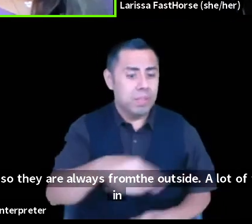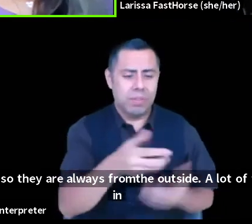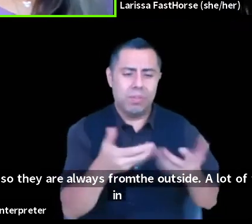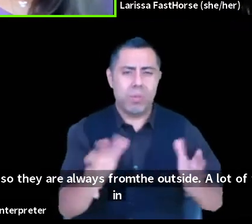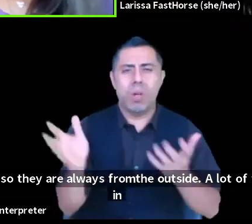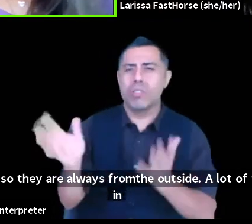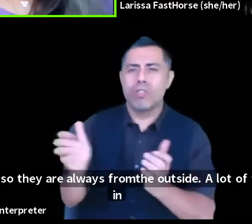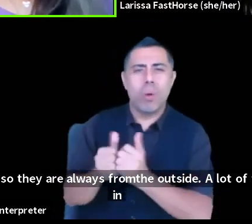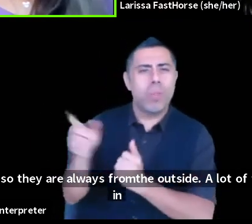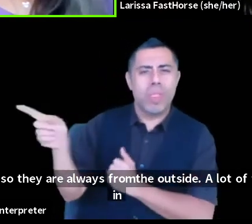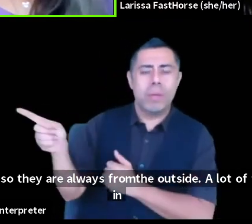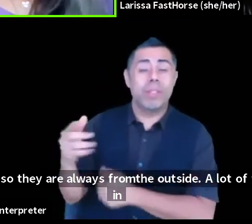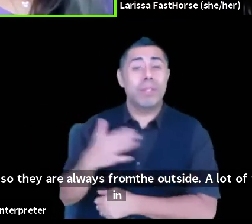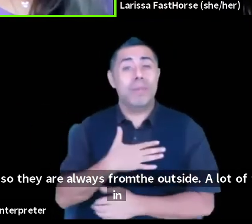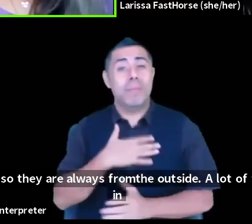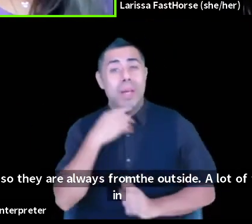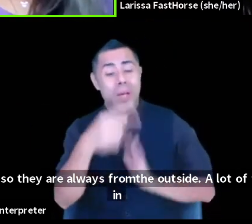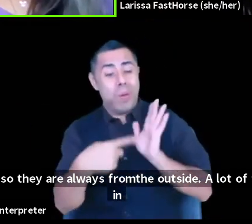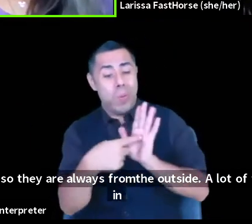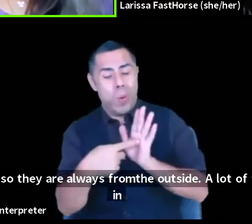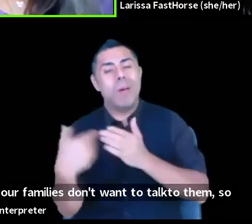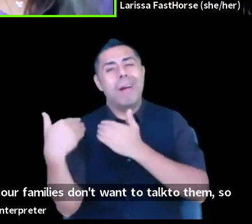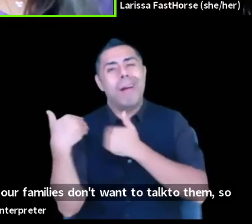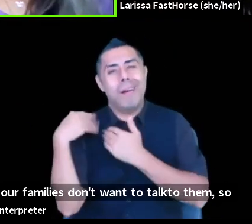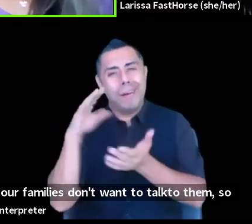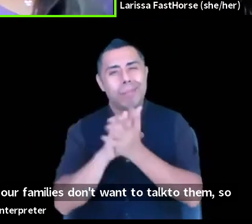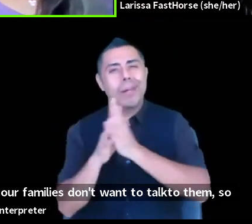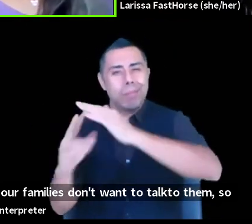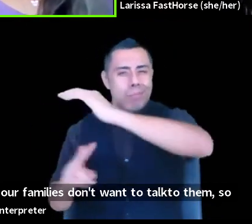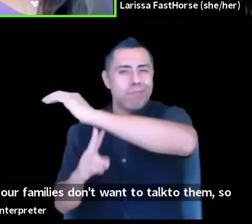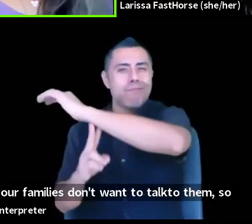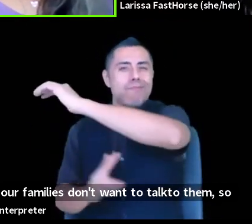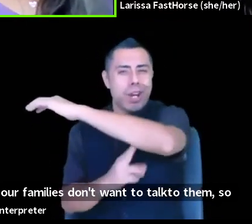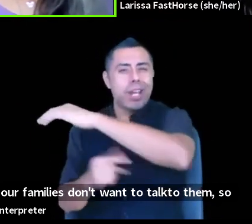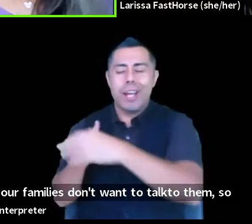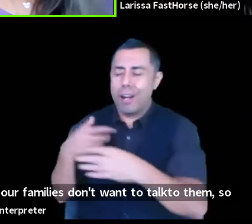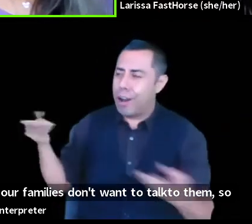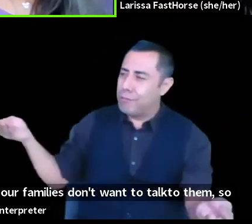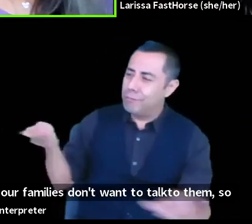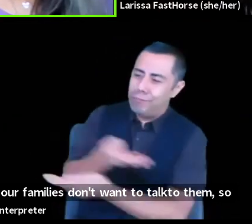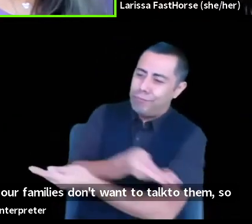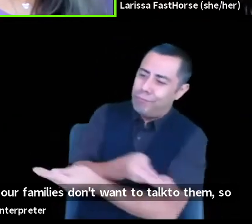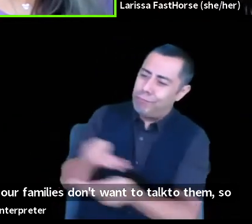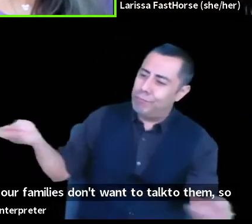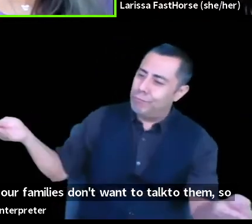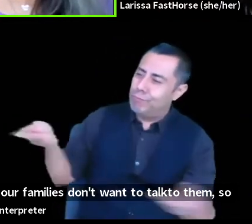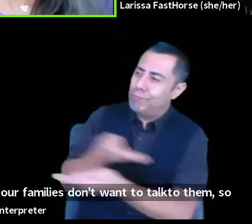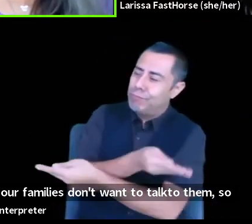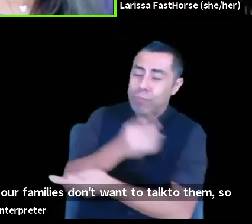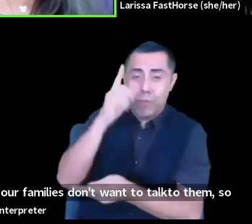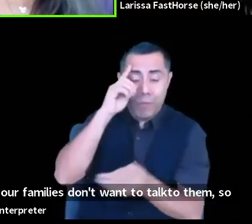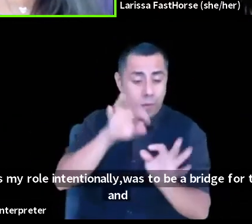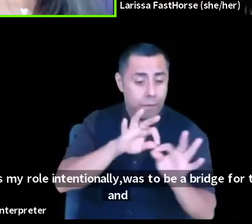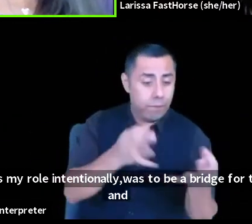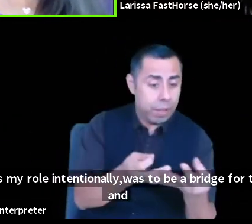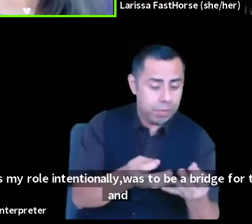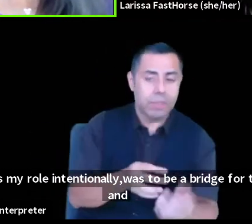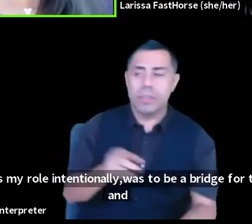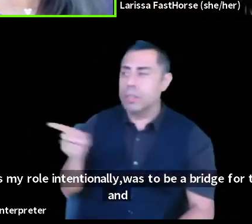to be a bridge for them and be able to talk for the families and then to maybe our